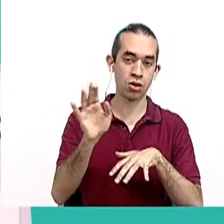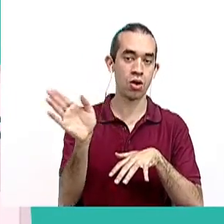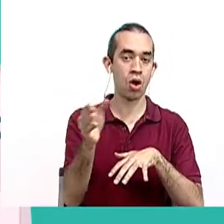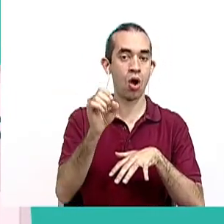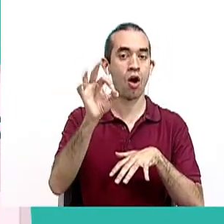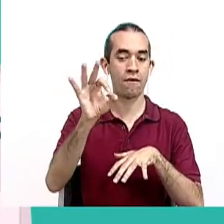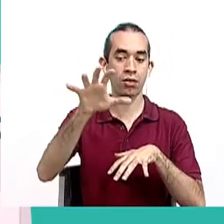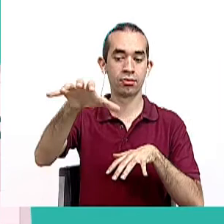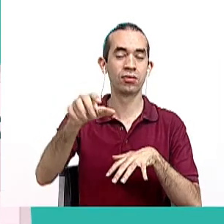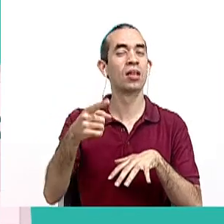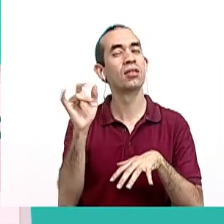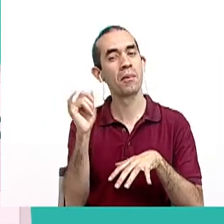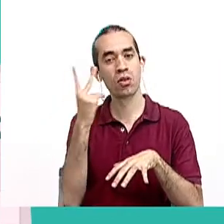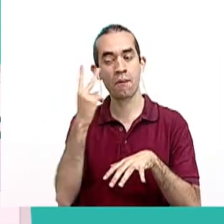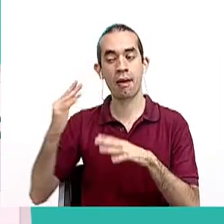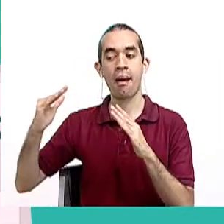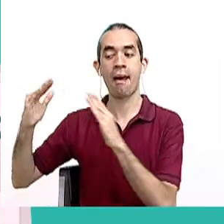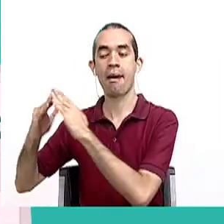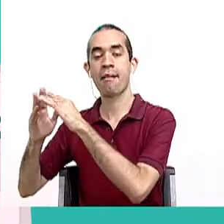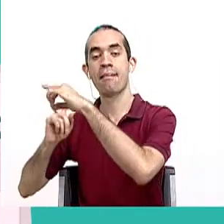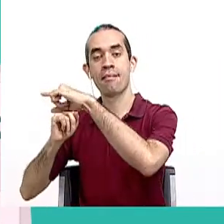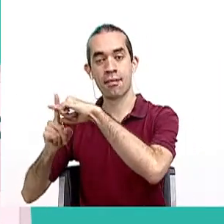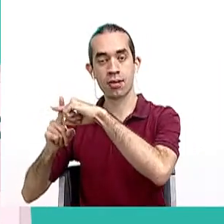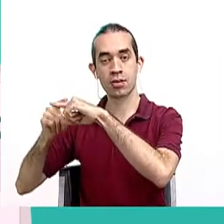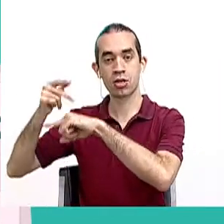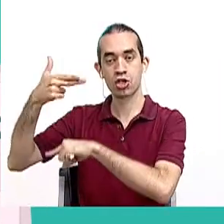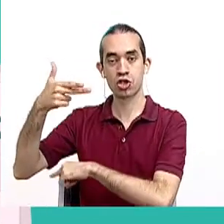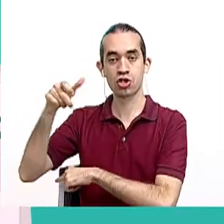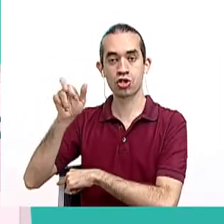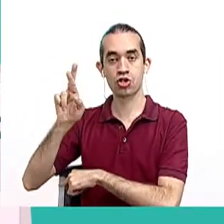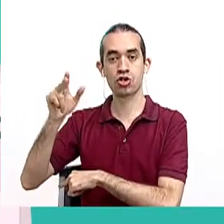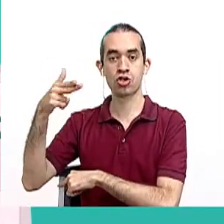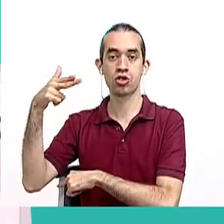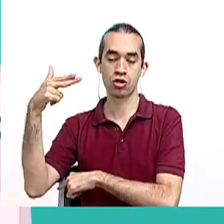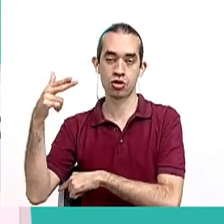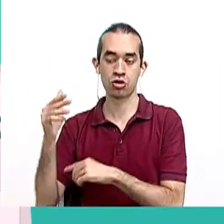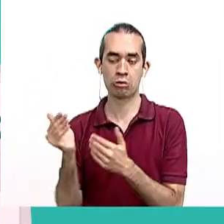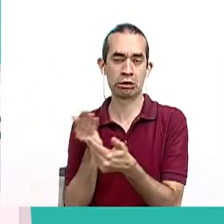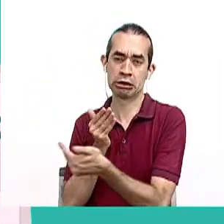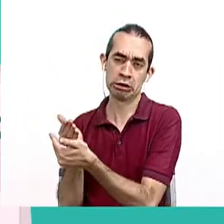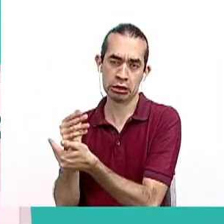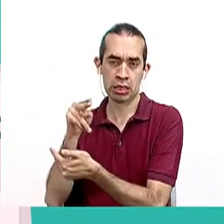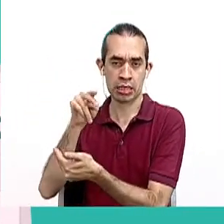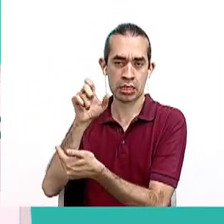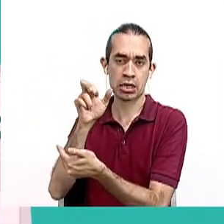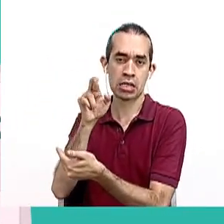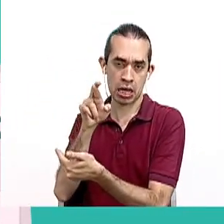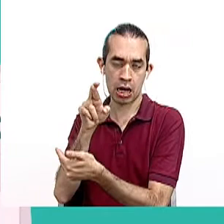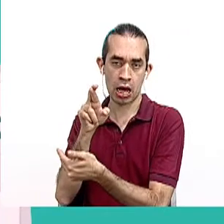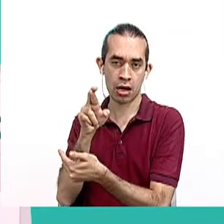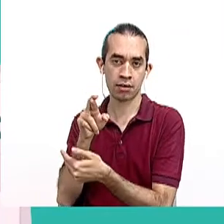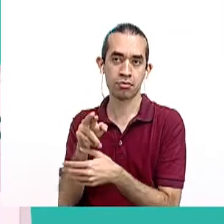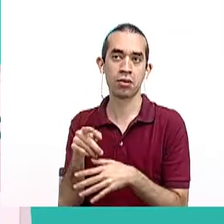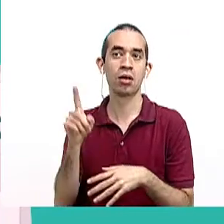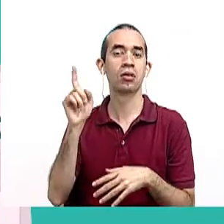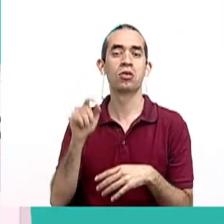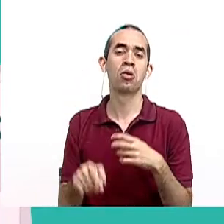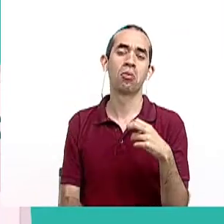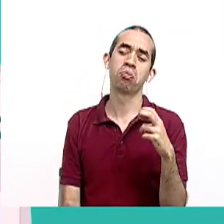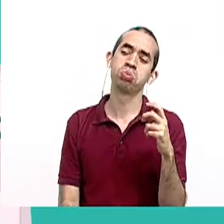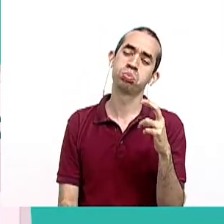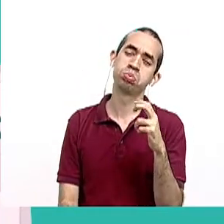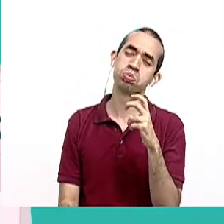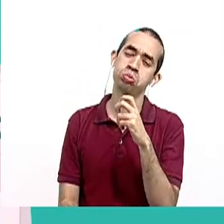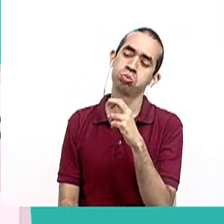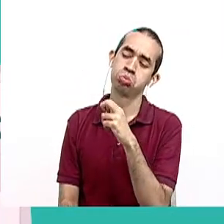a church, okay? It's a church, it's near Repretel. You just have to walk